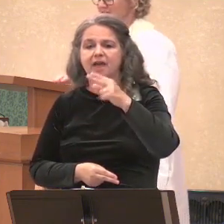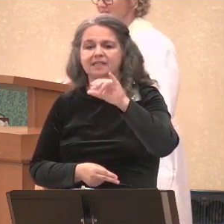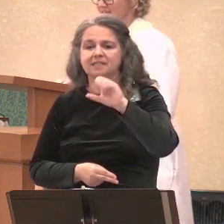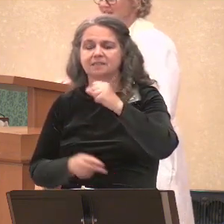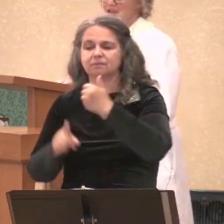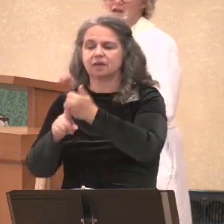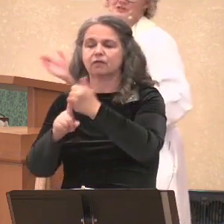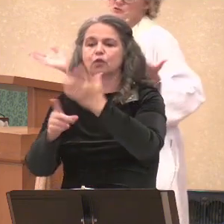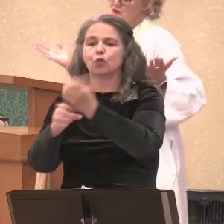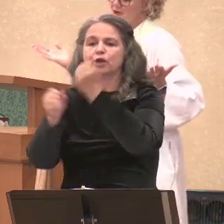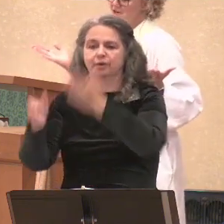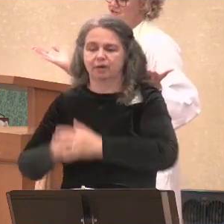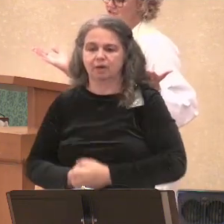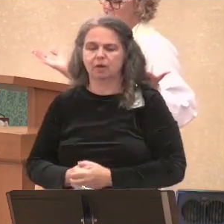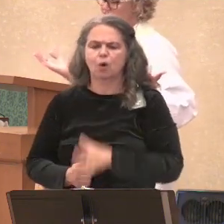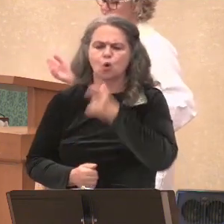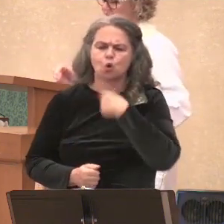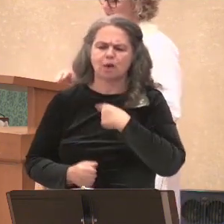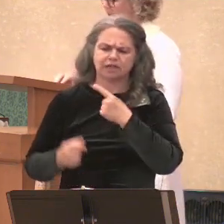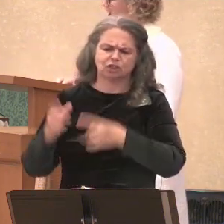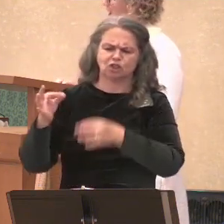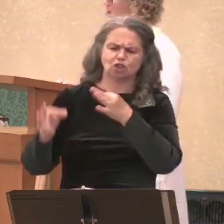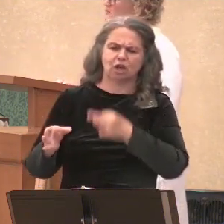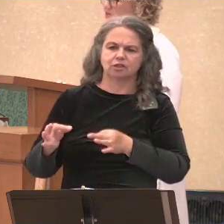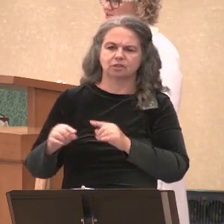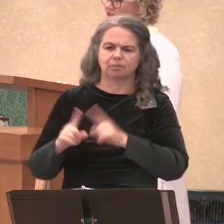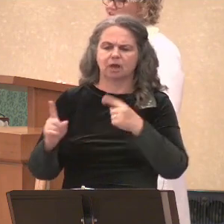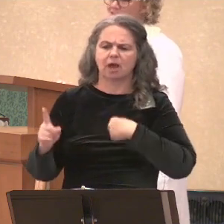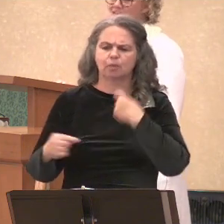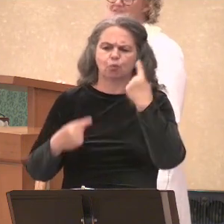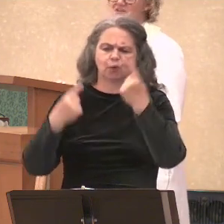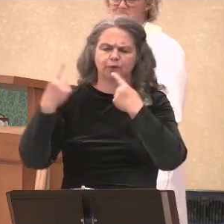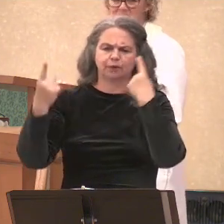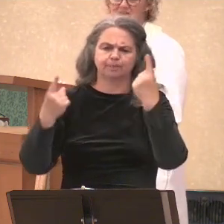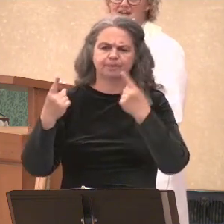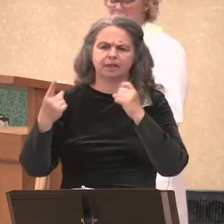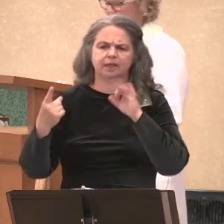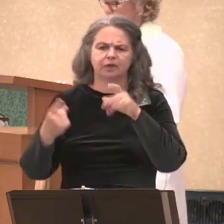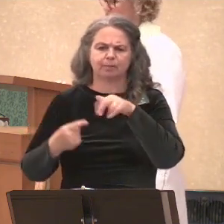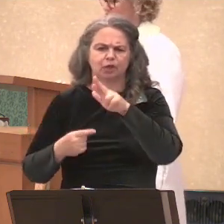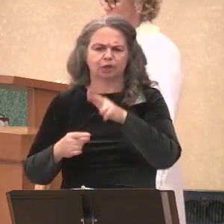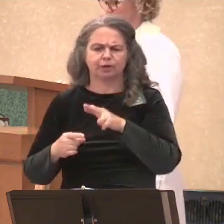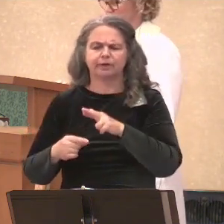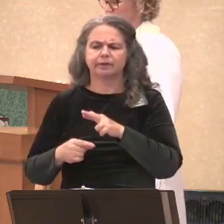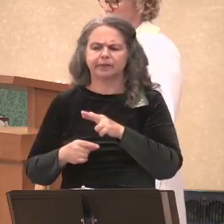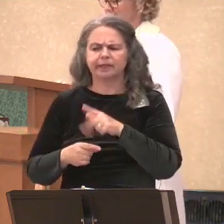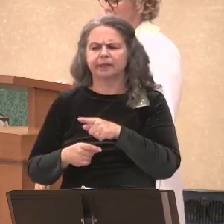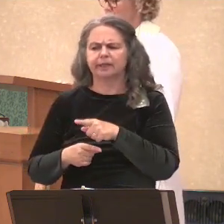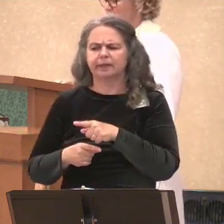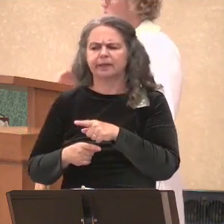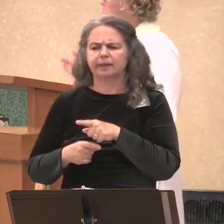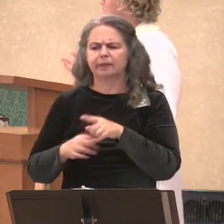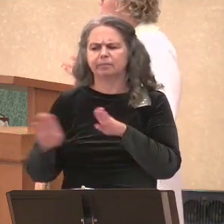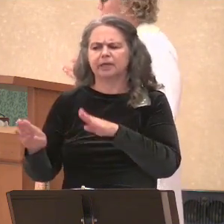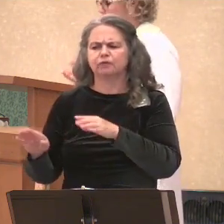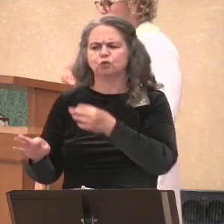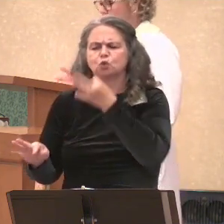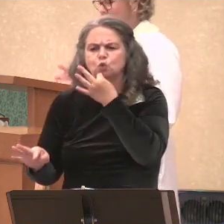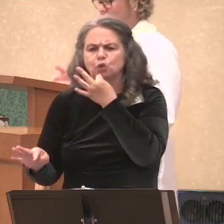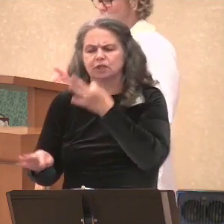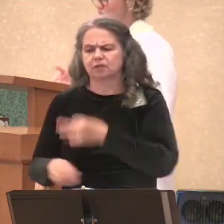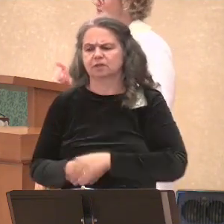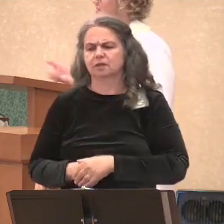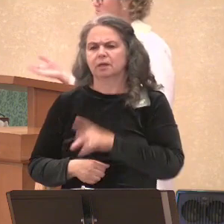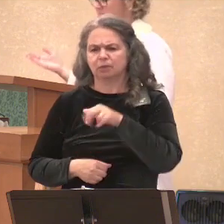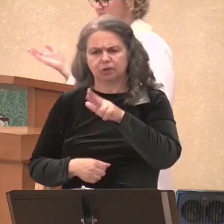Bible. I mean, who am I to judge? But I wonder if Peter acted too soon. Was Peter